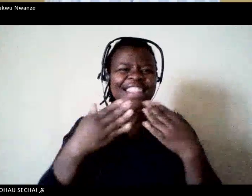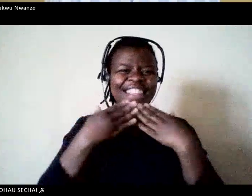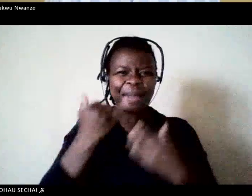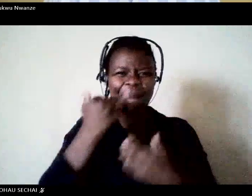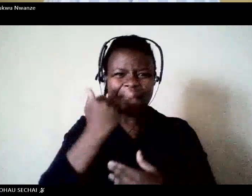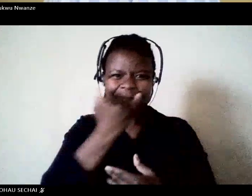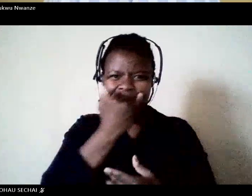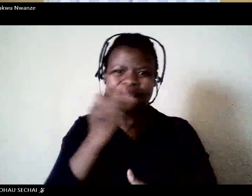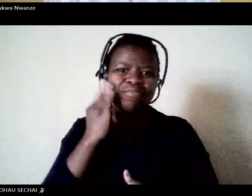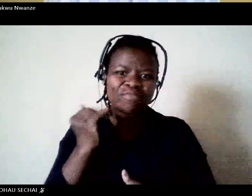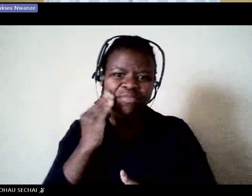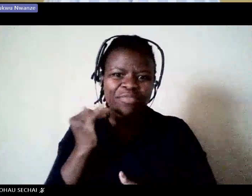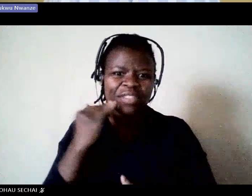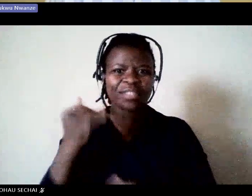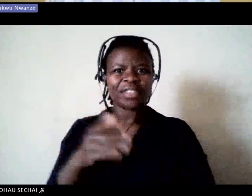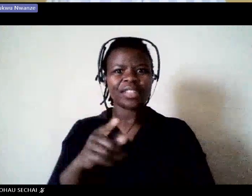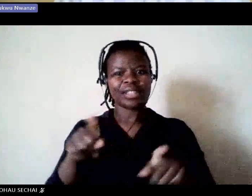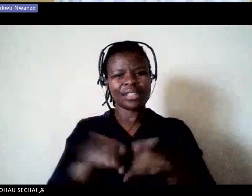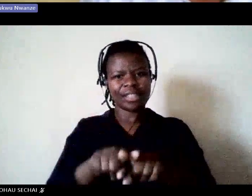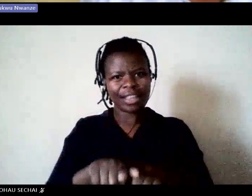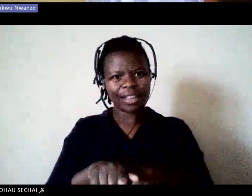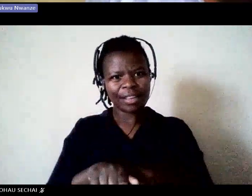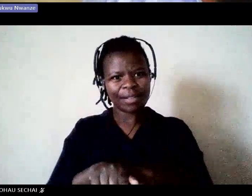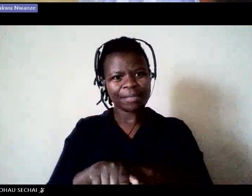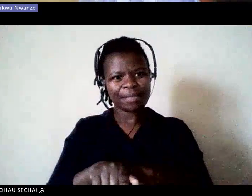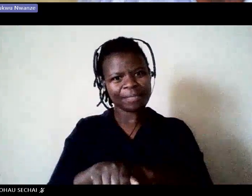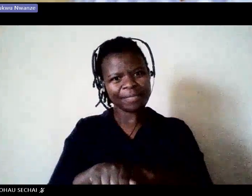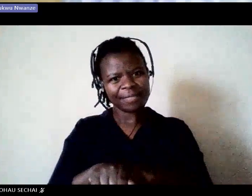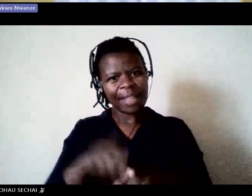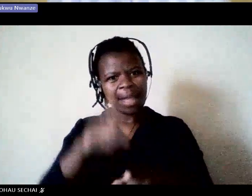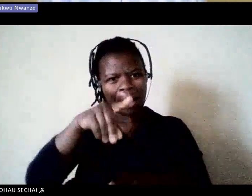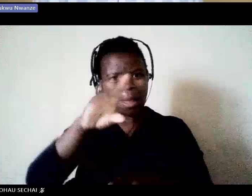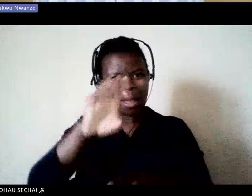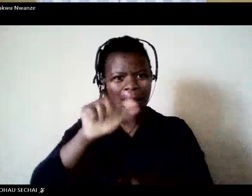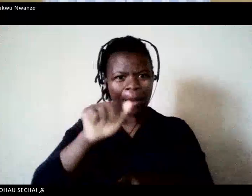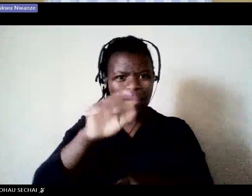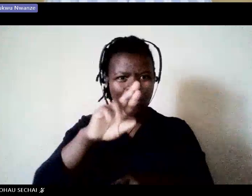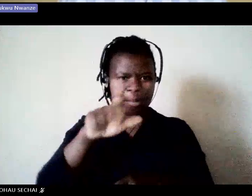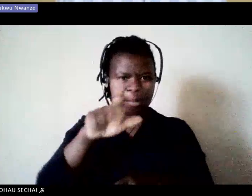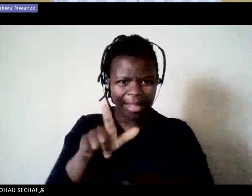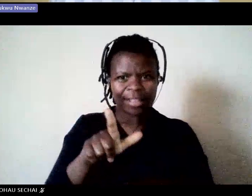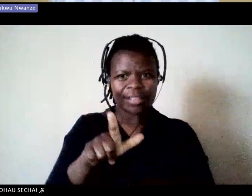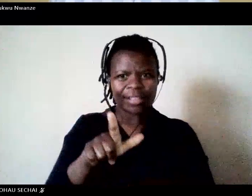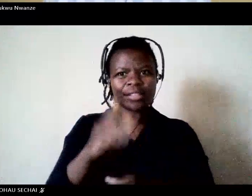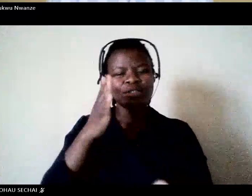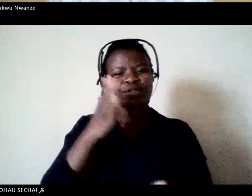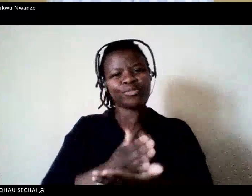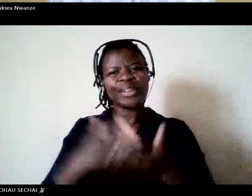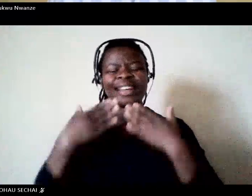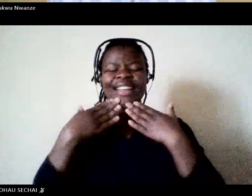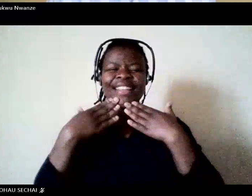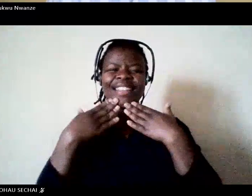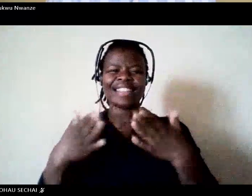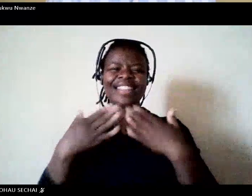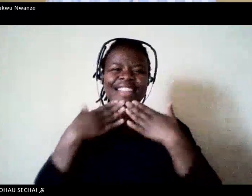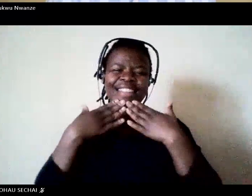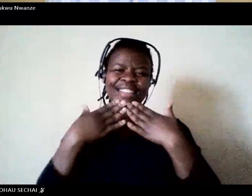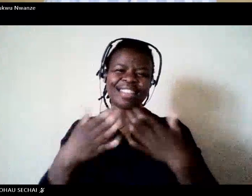colleague, ex-colleague Pearl, and then thank you to the students for